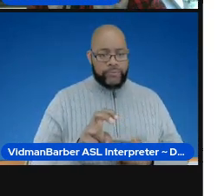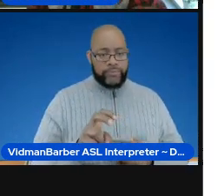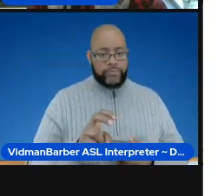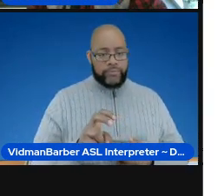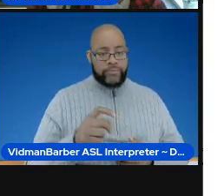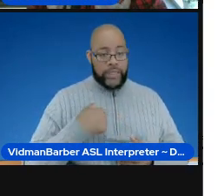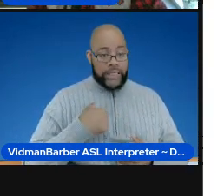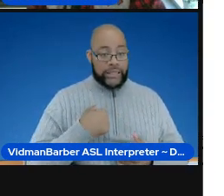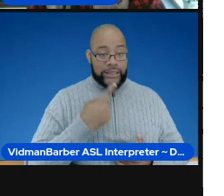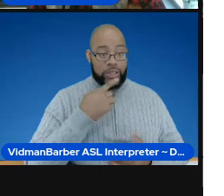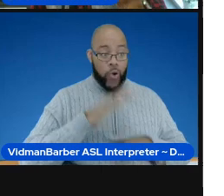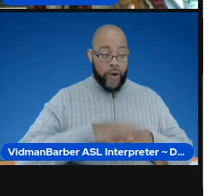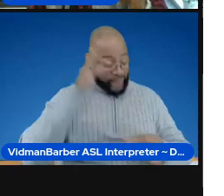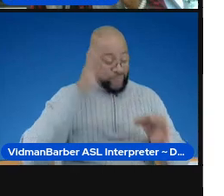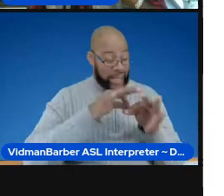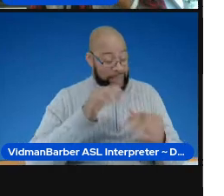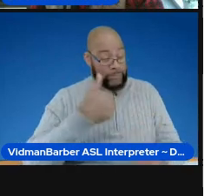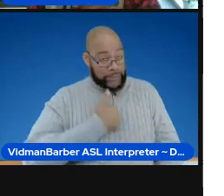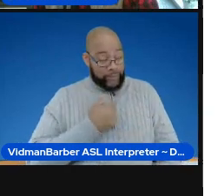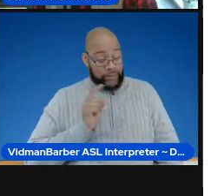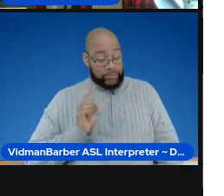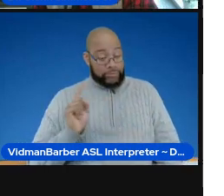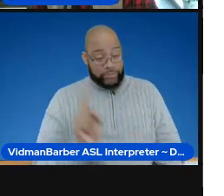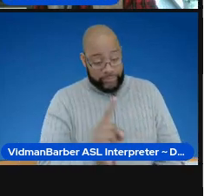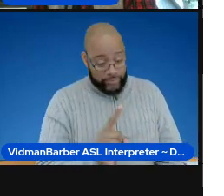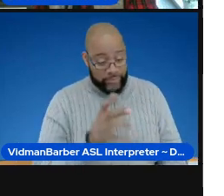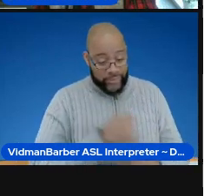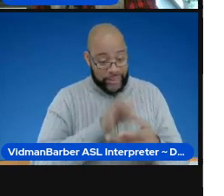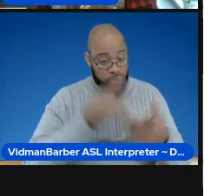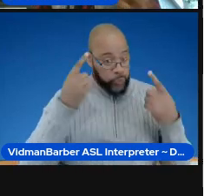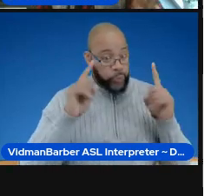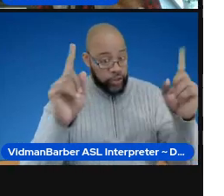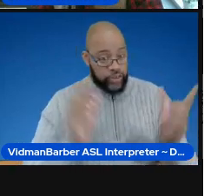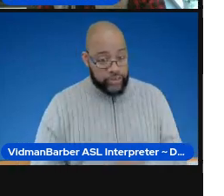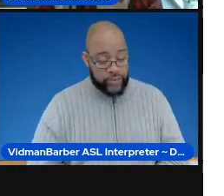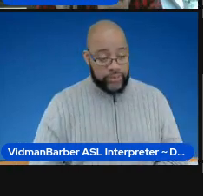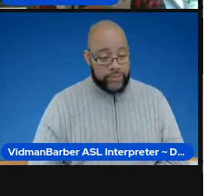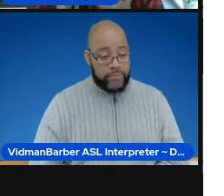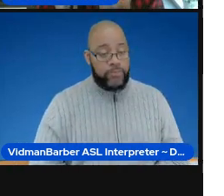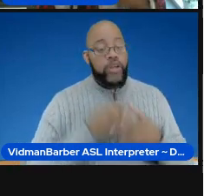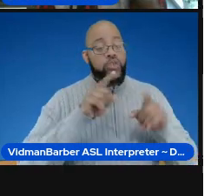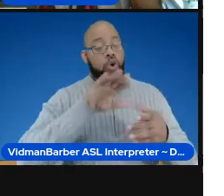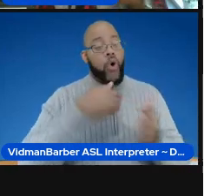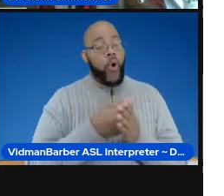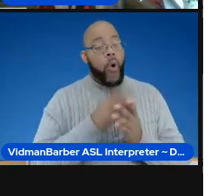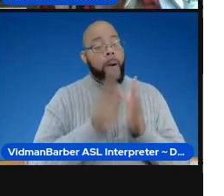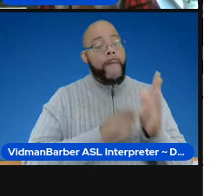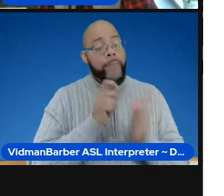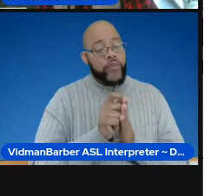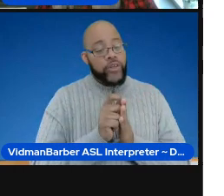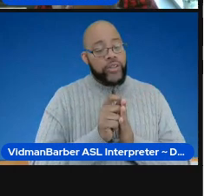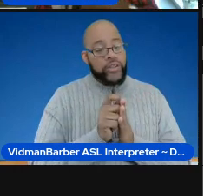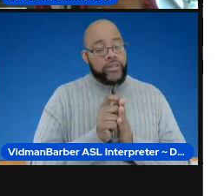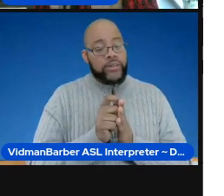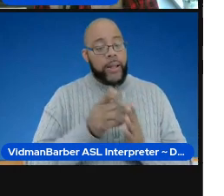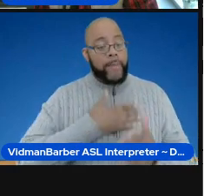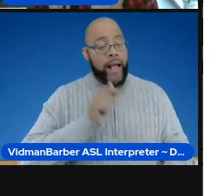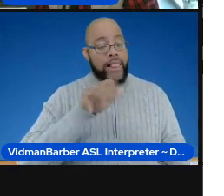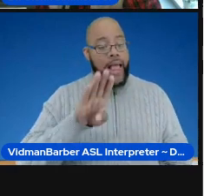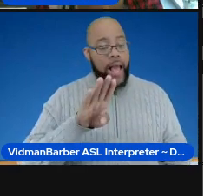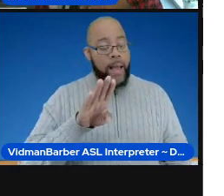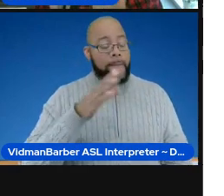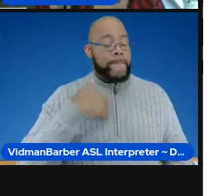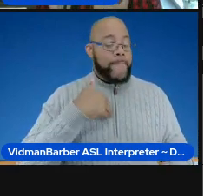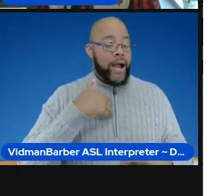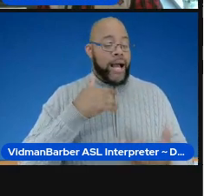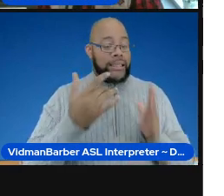I dare say on faith, to get this to work. But during the whole period of, my laboratory, my